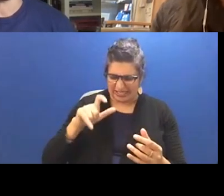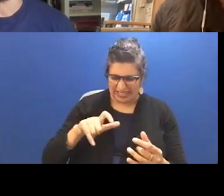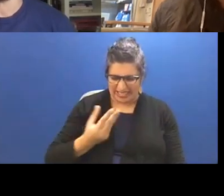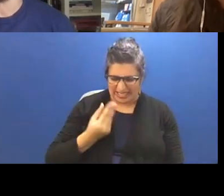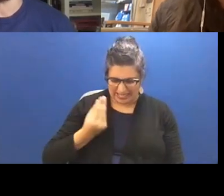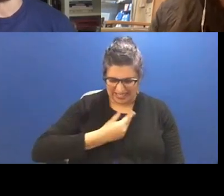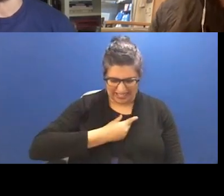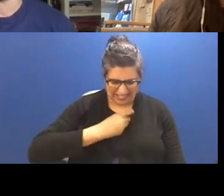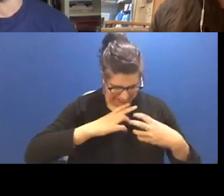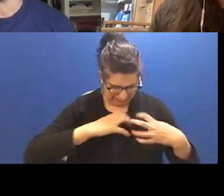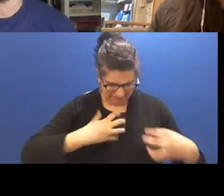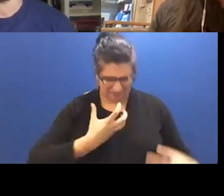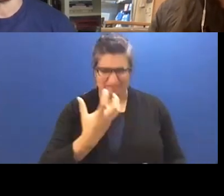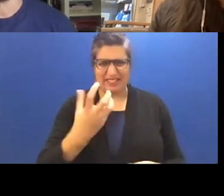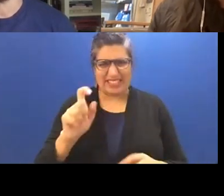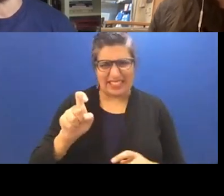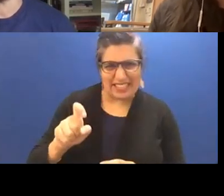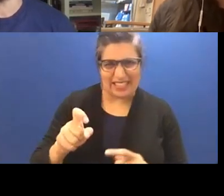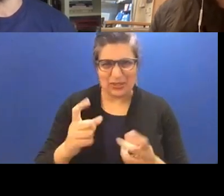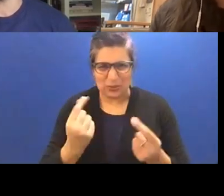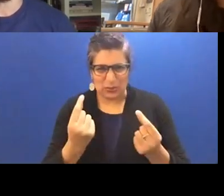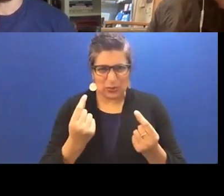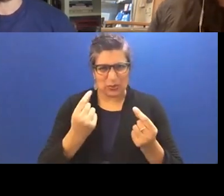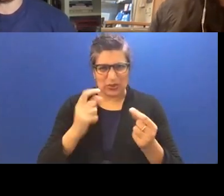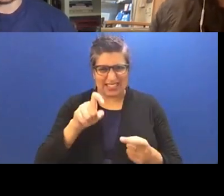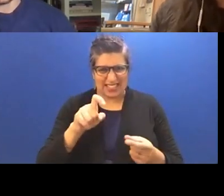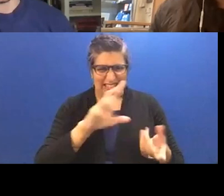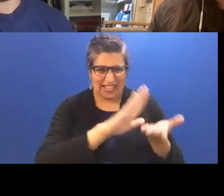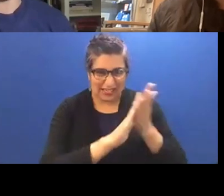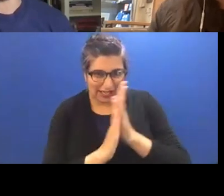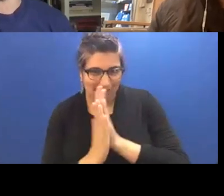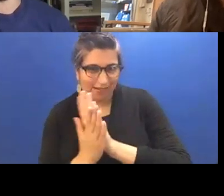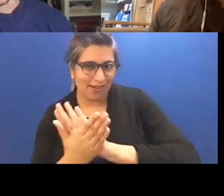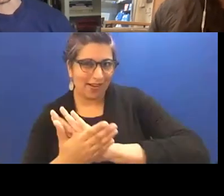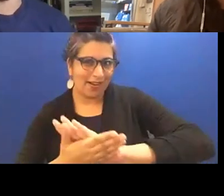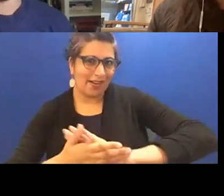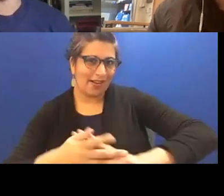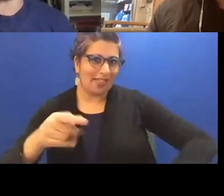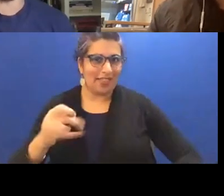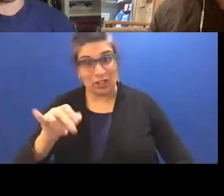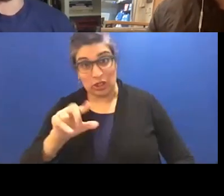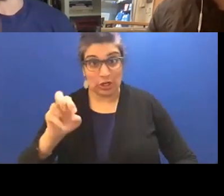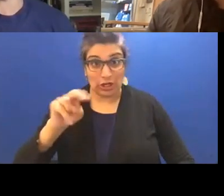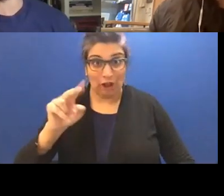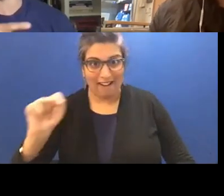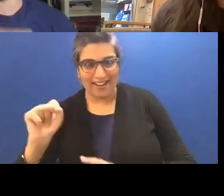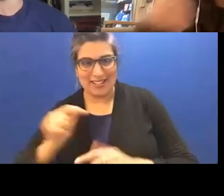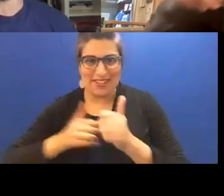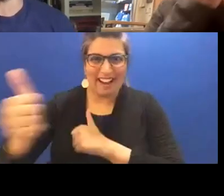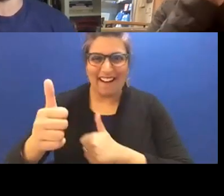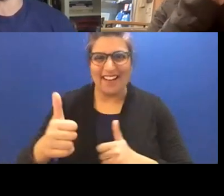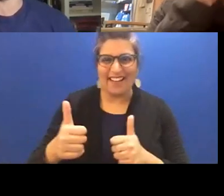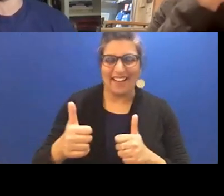you're describing, and then how do I go from the need to, like, you know, the Juggernaut now is very far from that